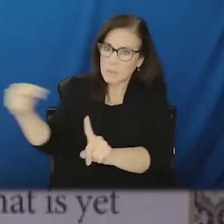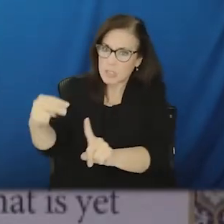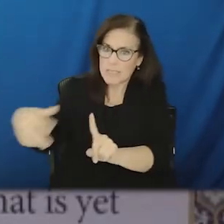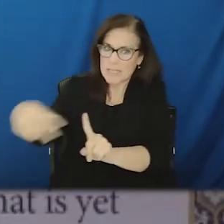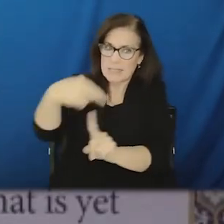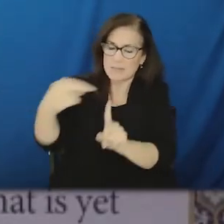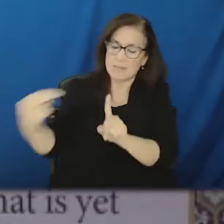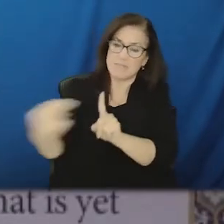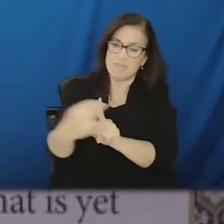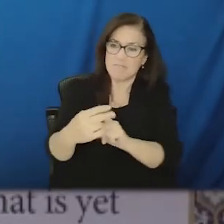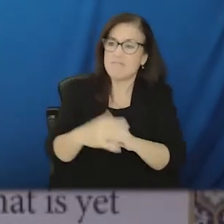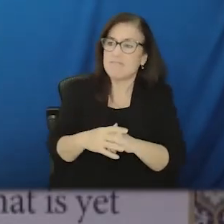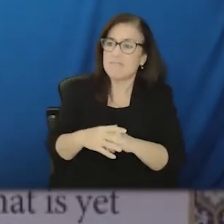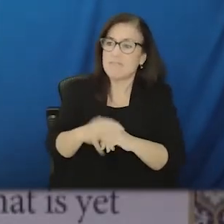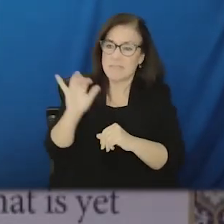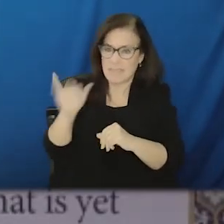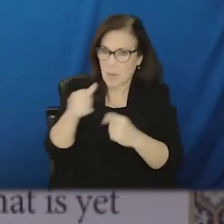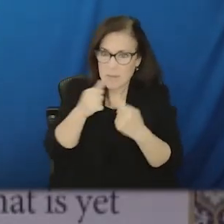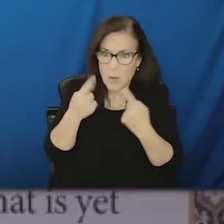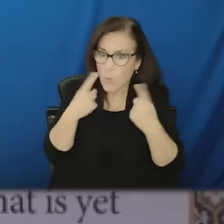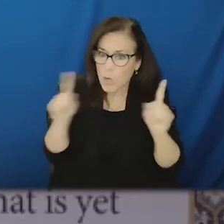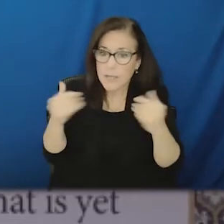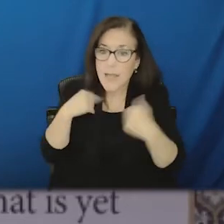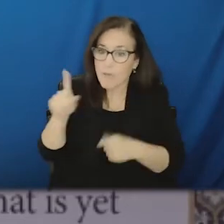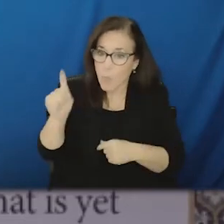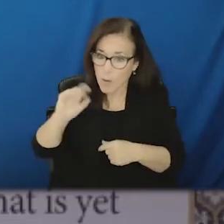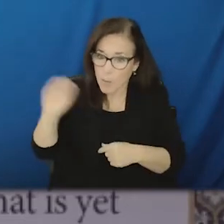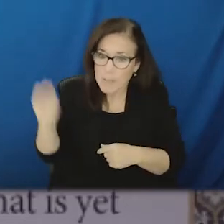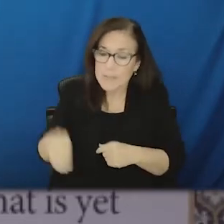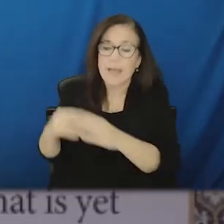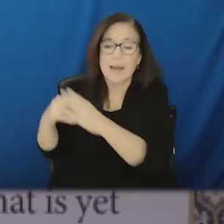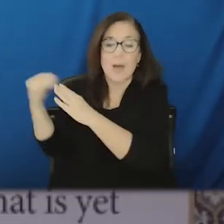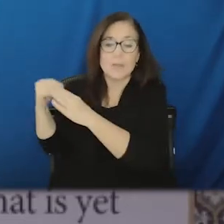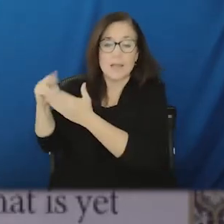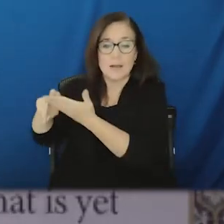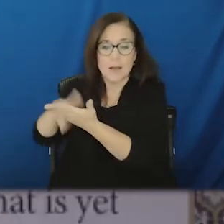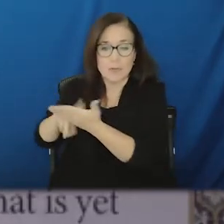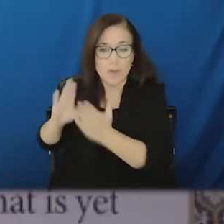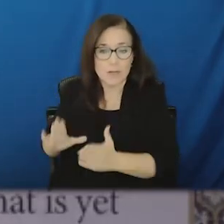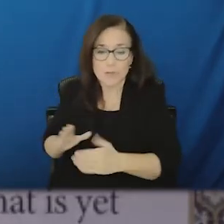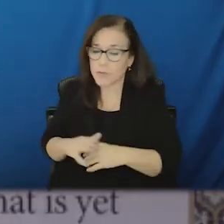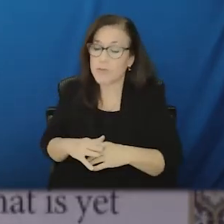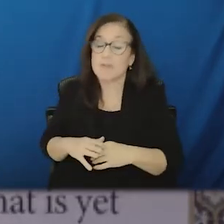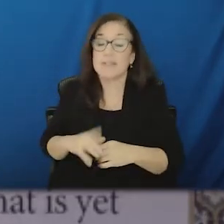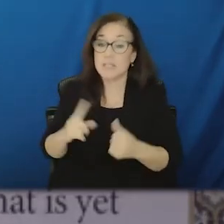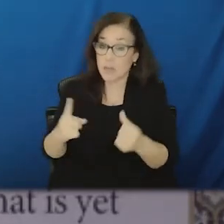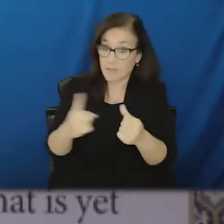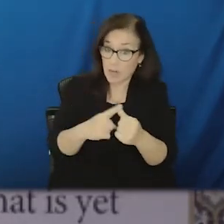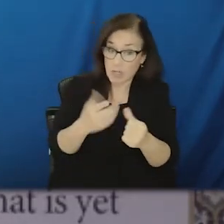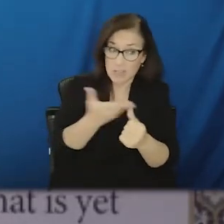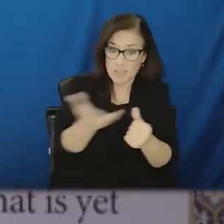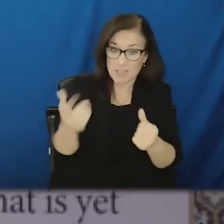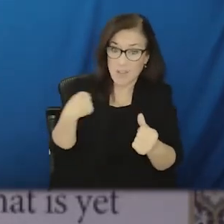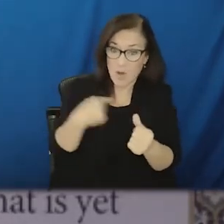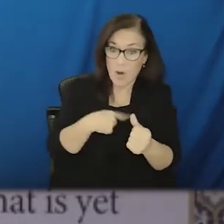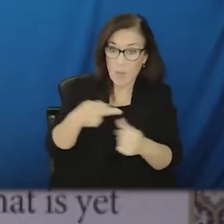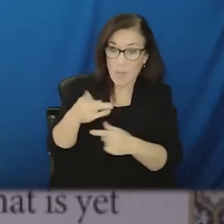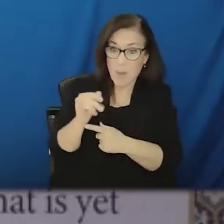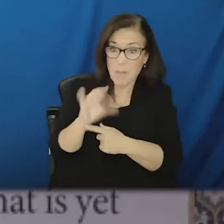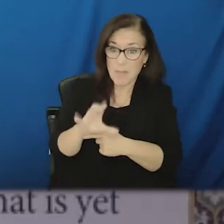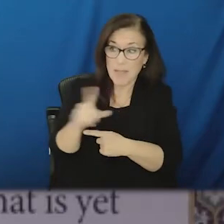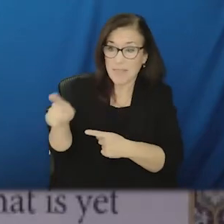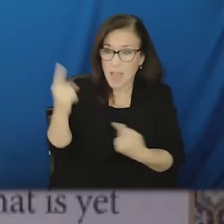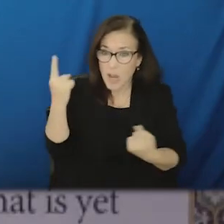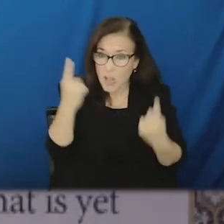an outside contractor. So I want to first express my gratitude also to our public who is looking and